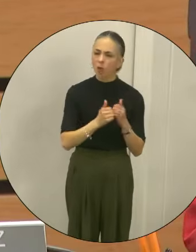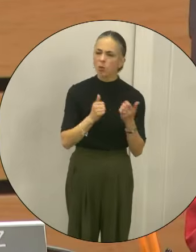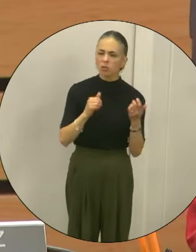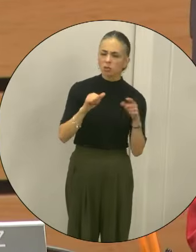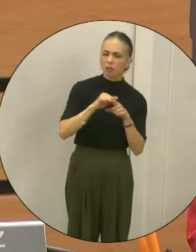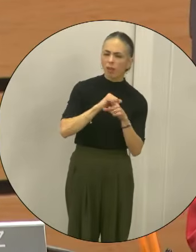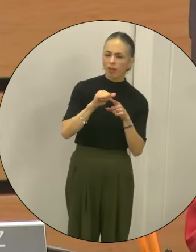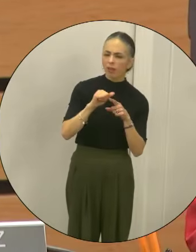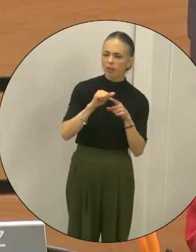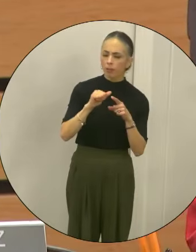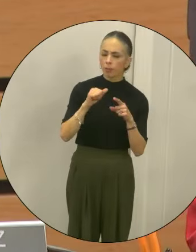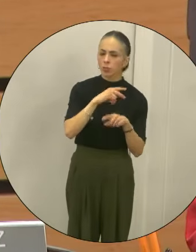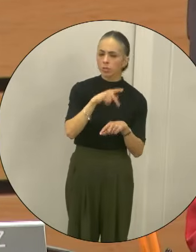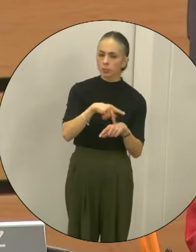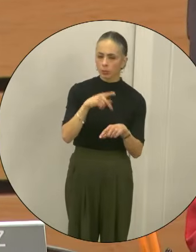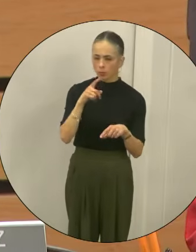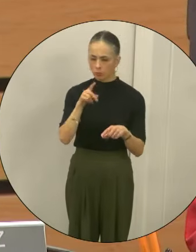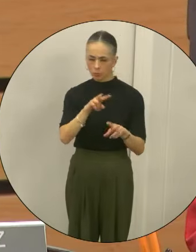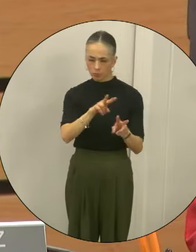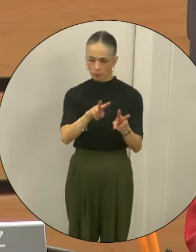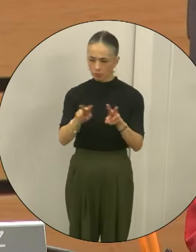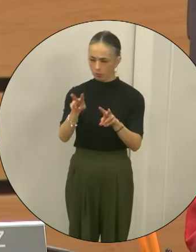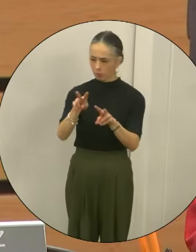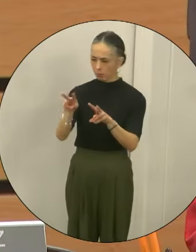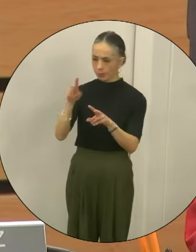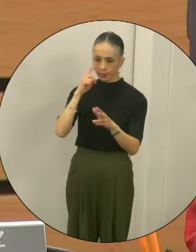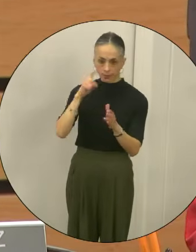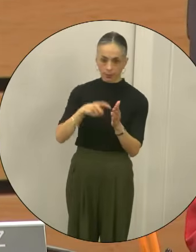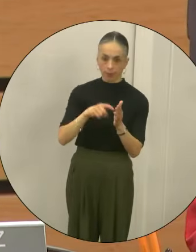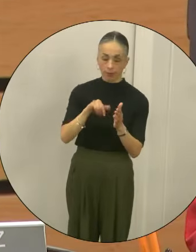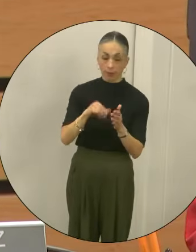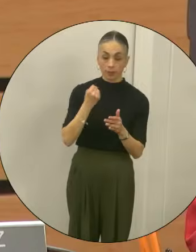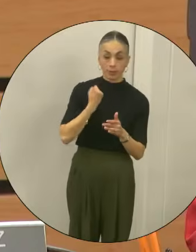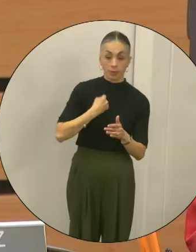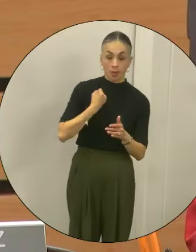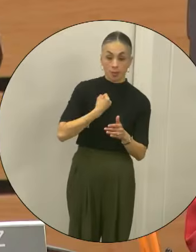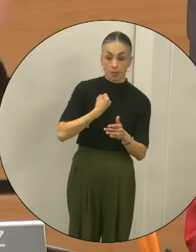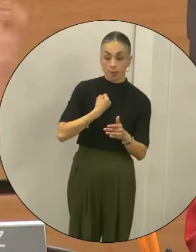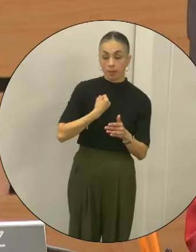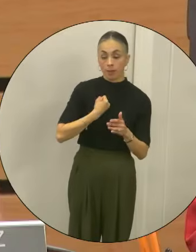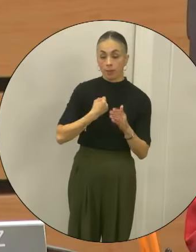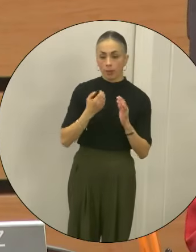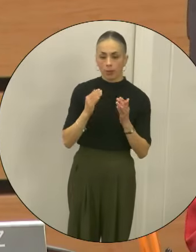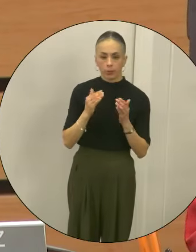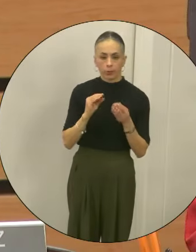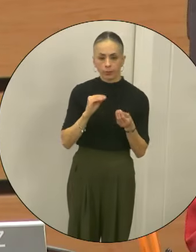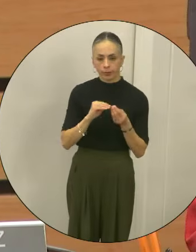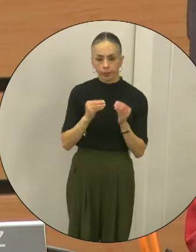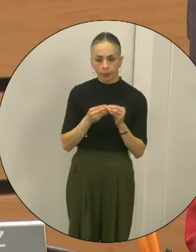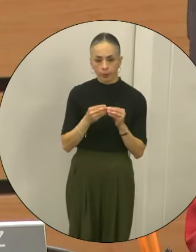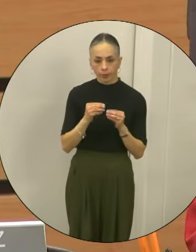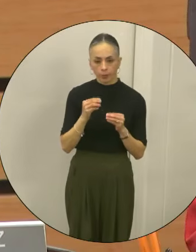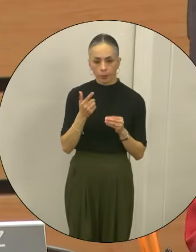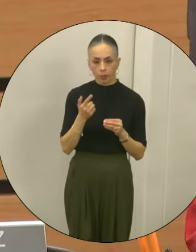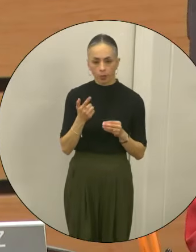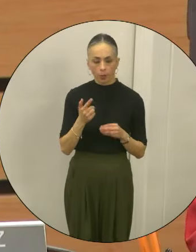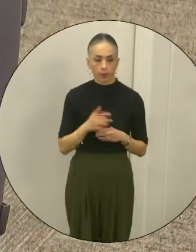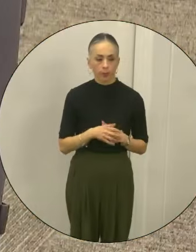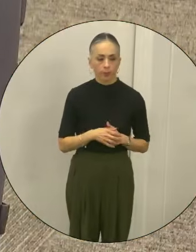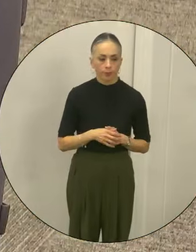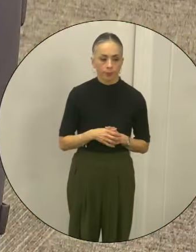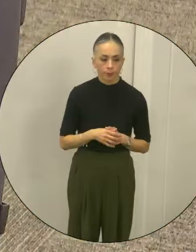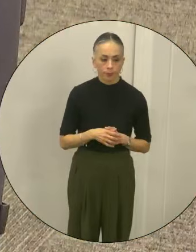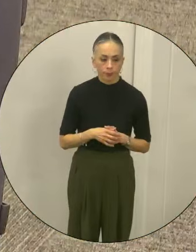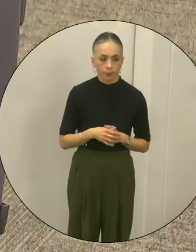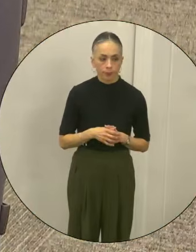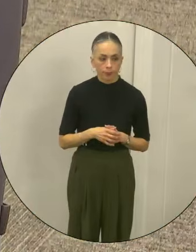our principals to see that and to identify that as a gang versus that's just a number 21? Yeah, thank you for the question. I